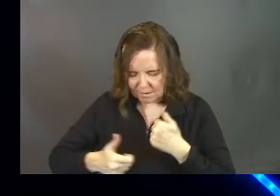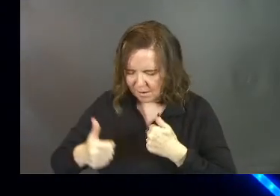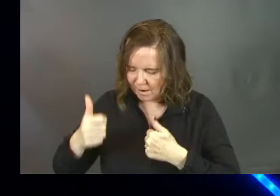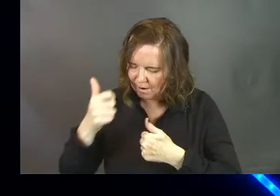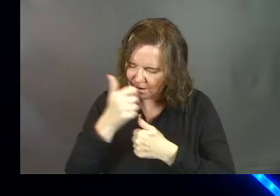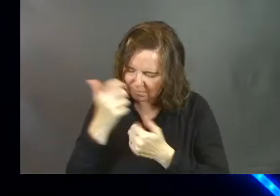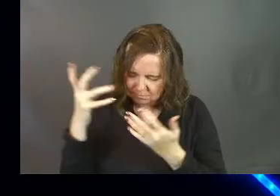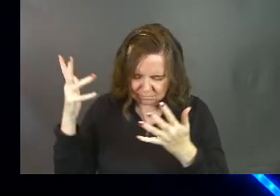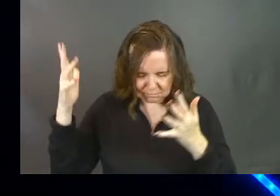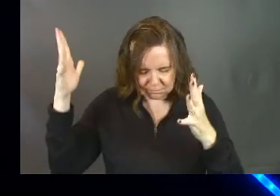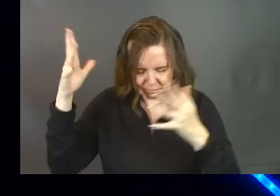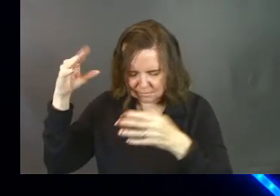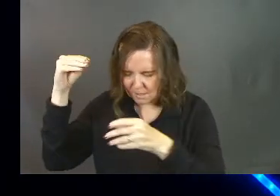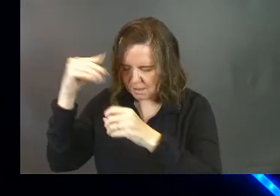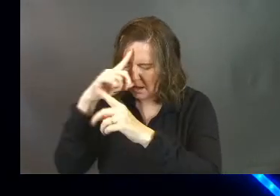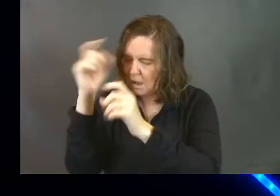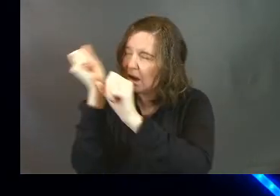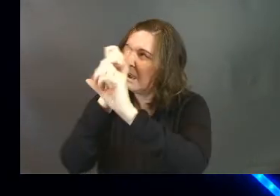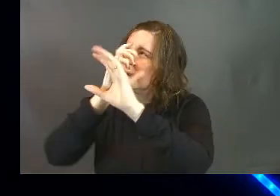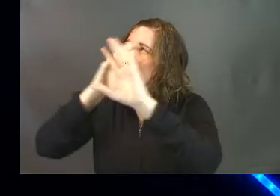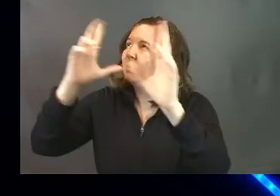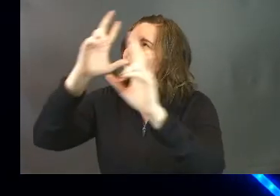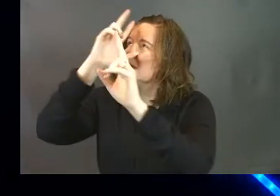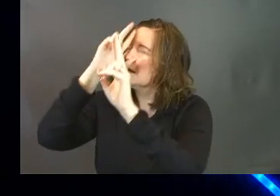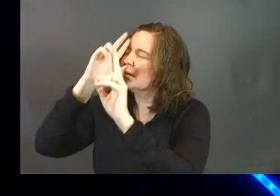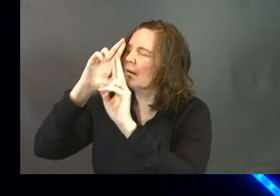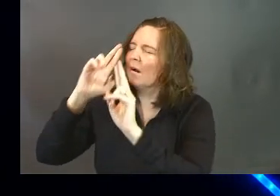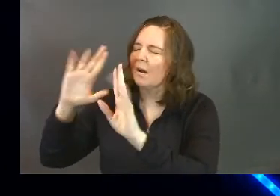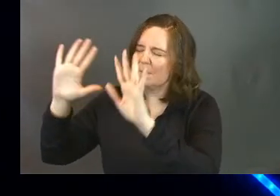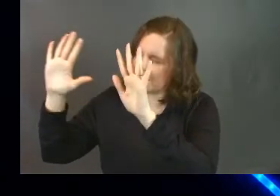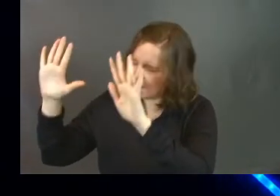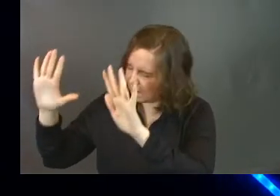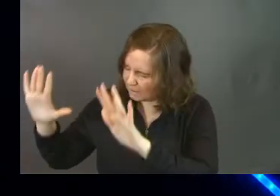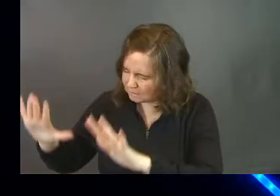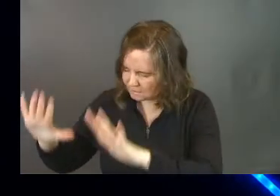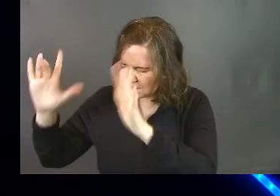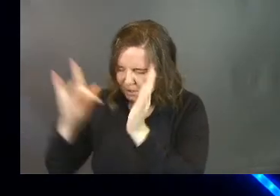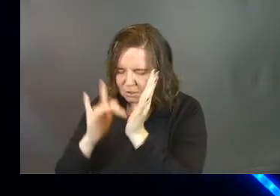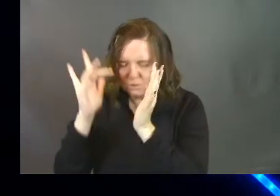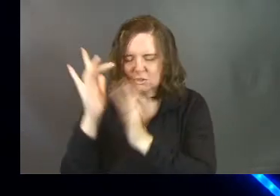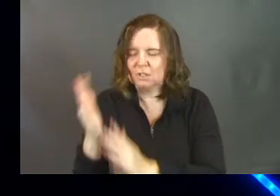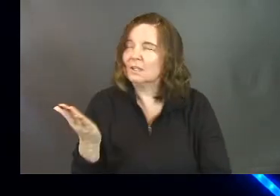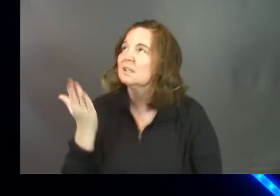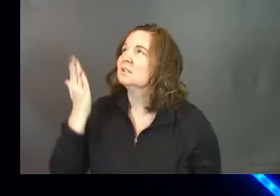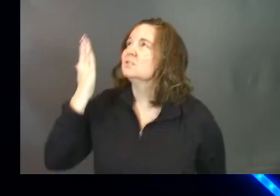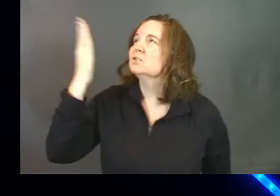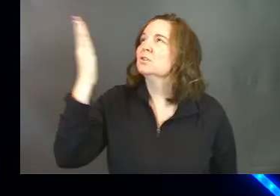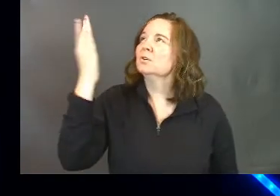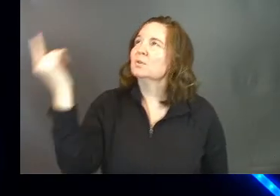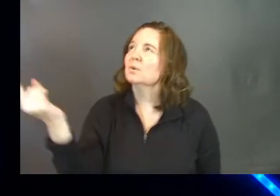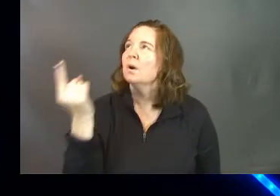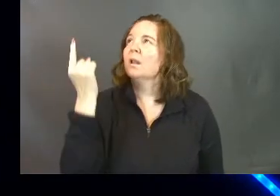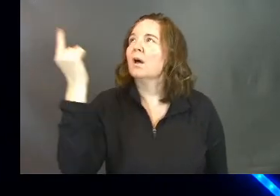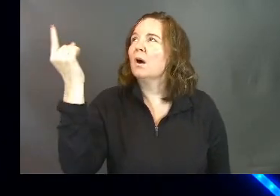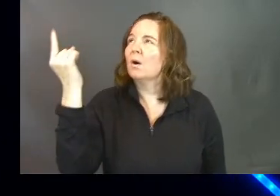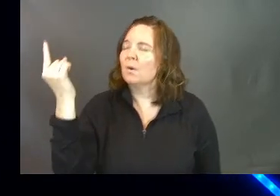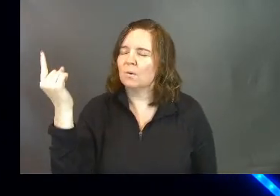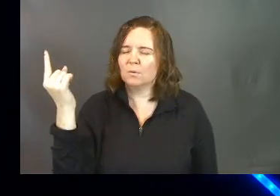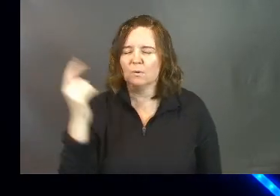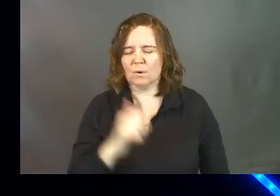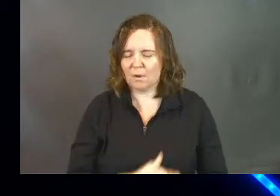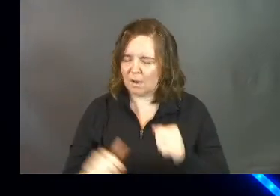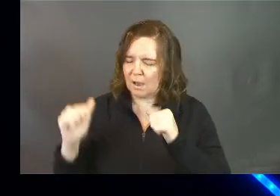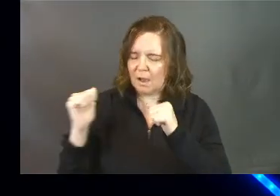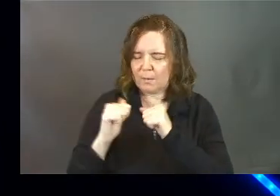within our hearts, high within our minds. Jesus, You